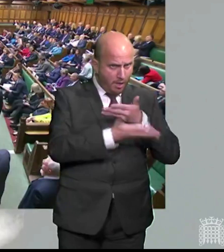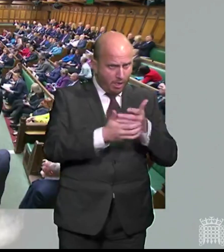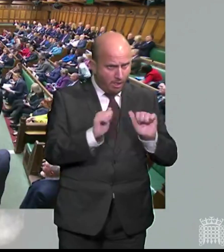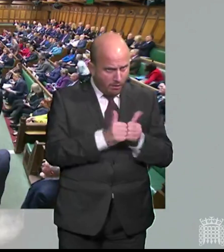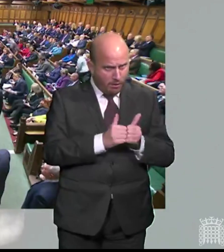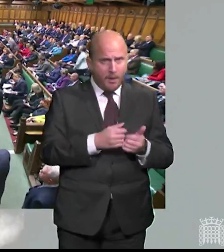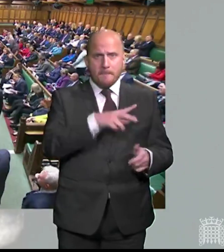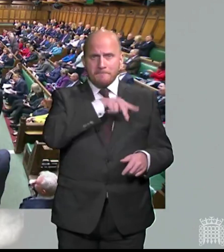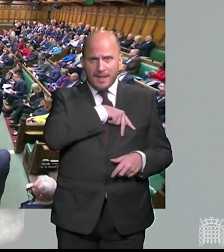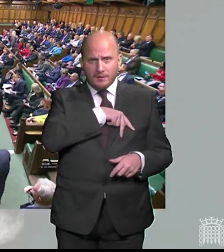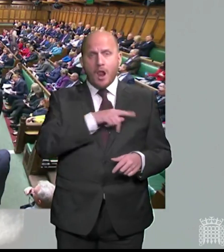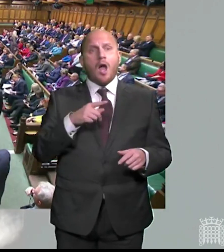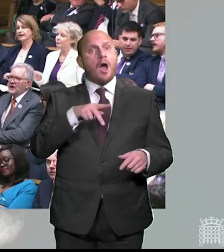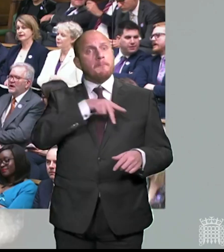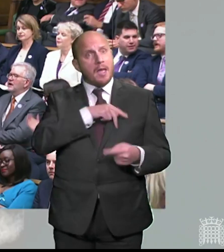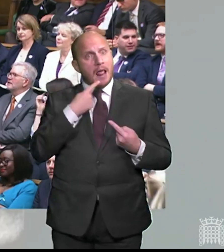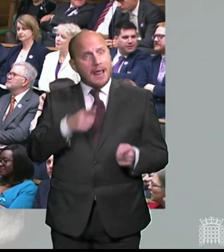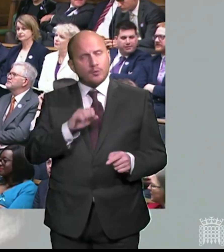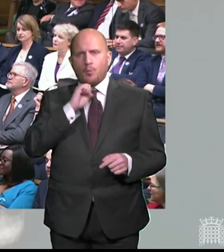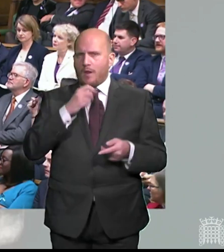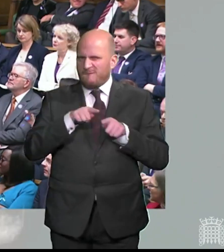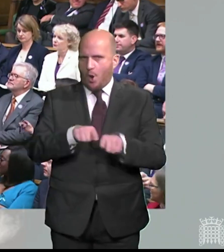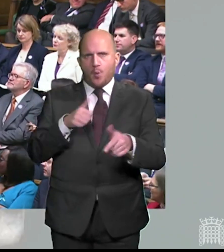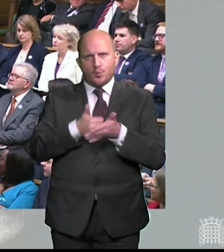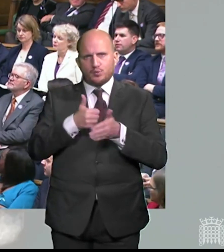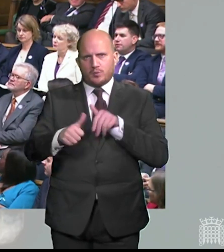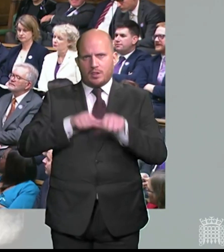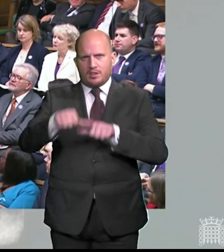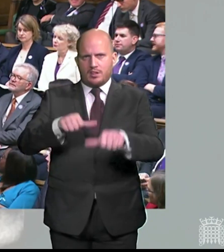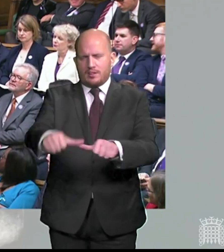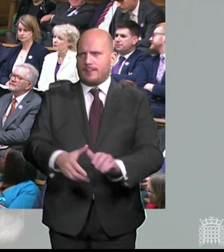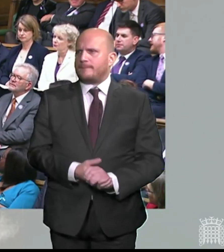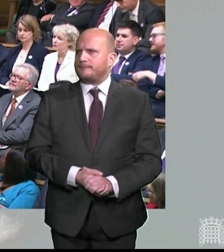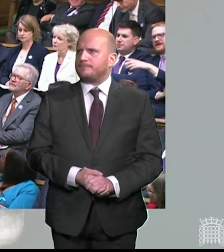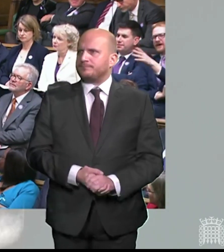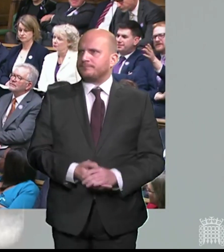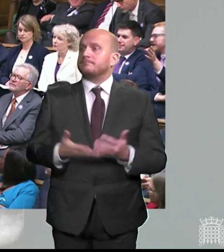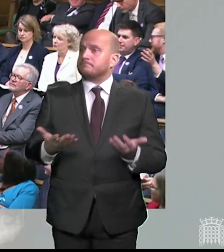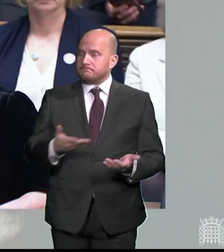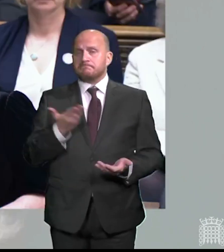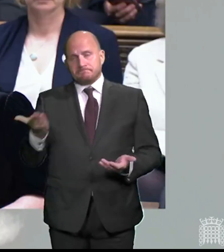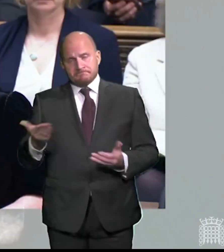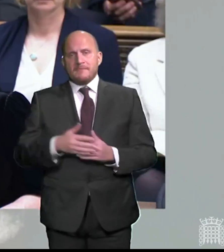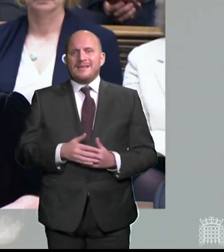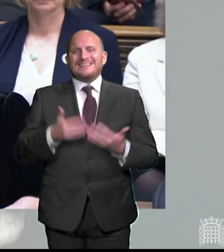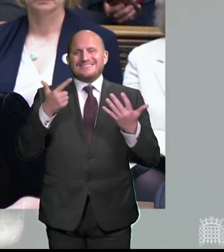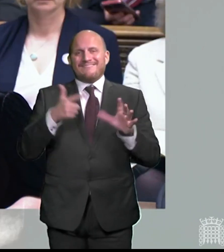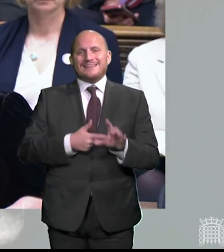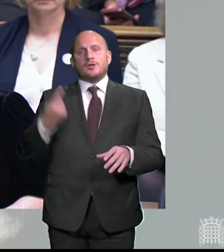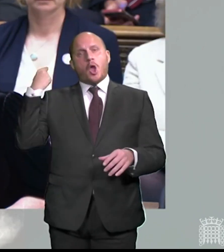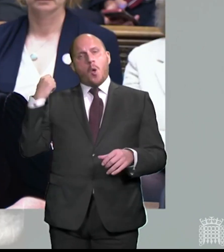to send billions in reparation payments abroad. The British people want a government that can deal with the real challenges, and they're not up to it. Lucy